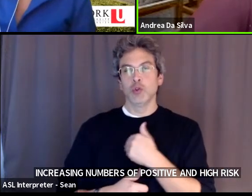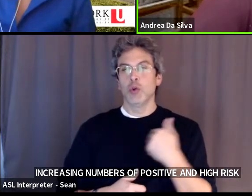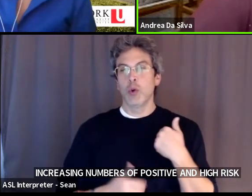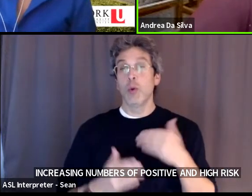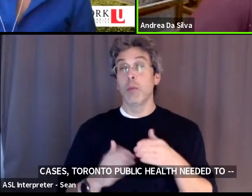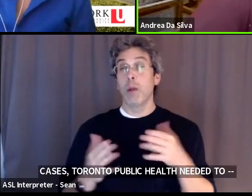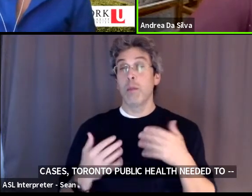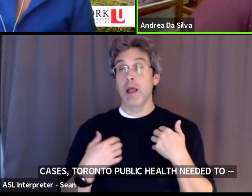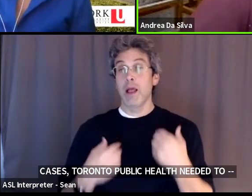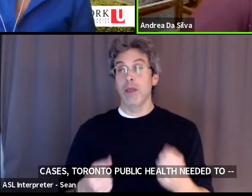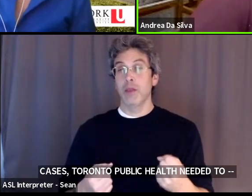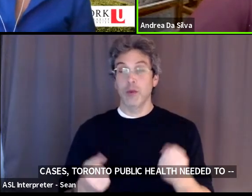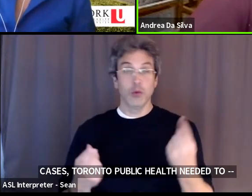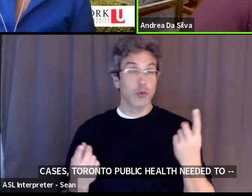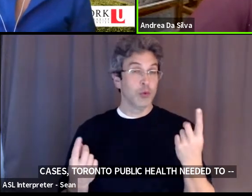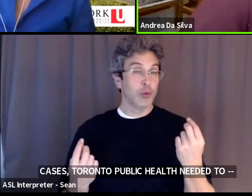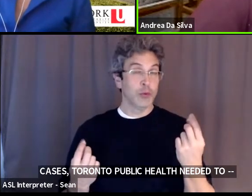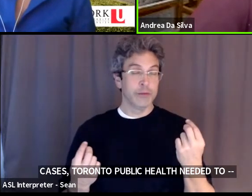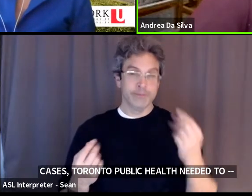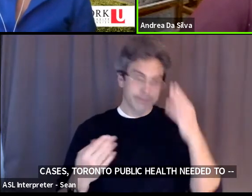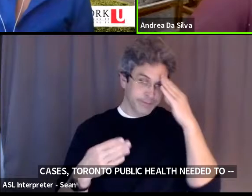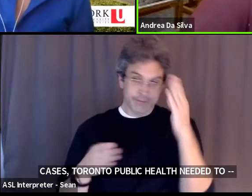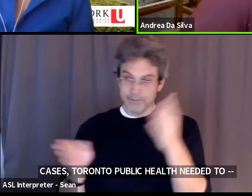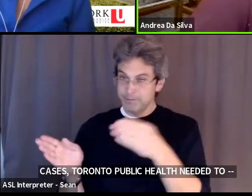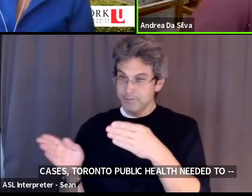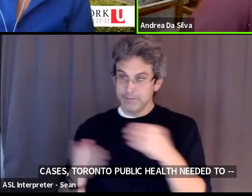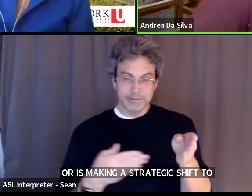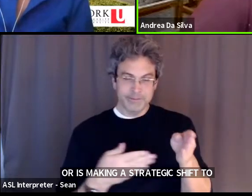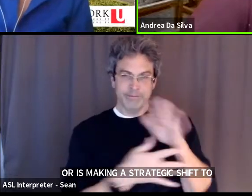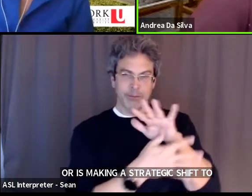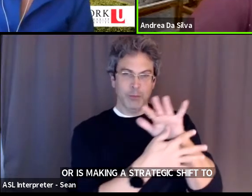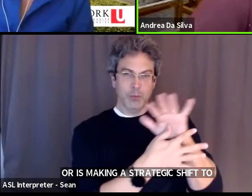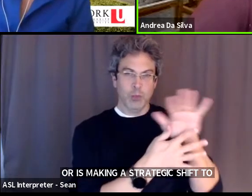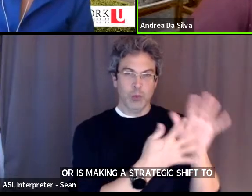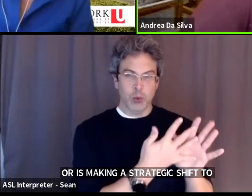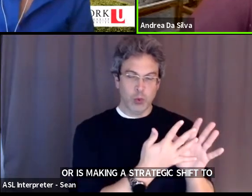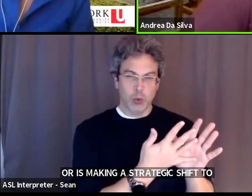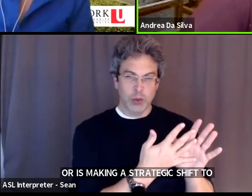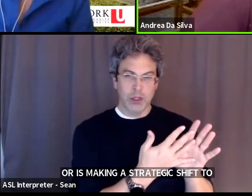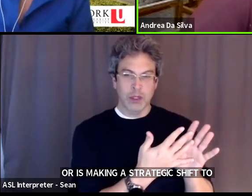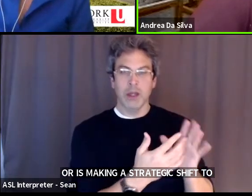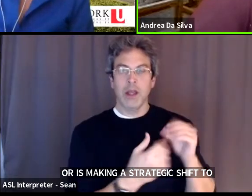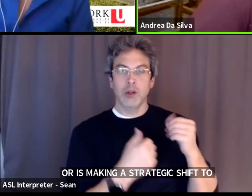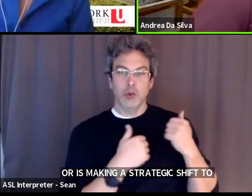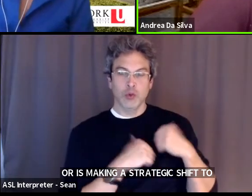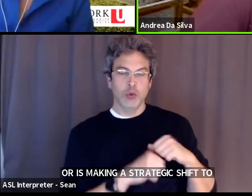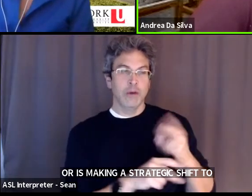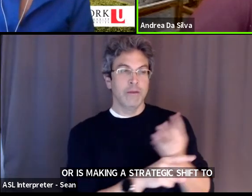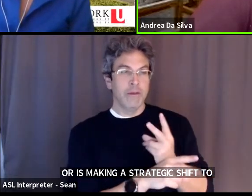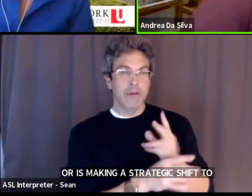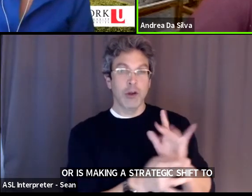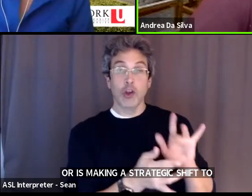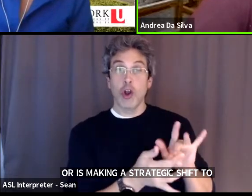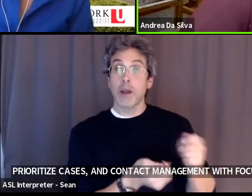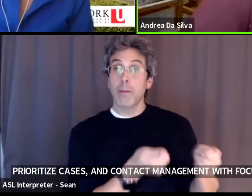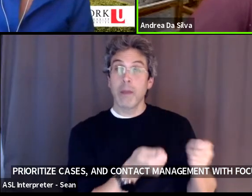to prioritize cases and contact management with focus on the high-risk